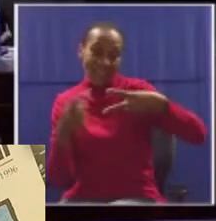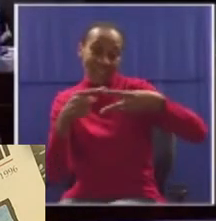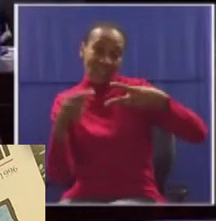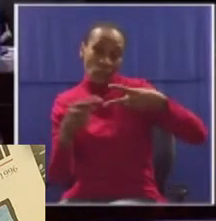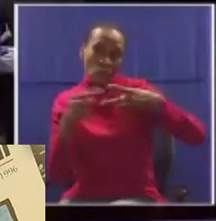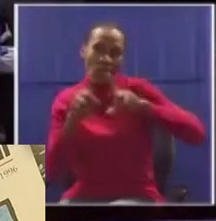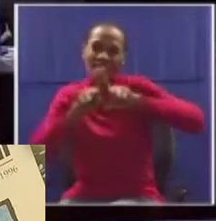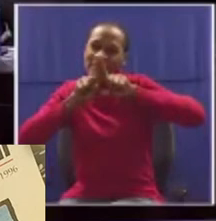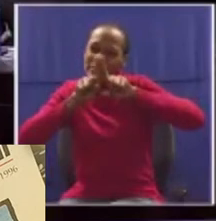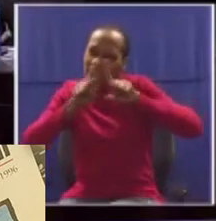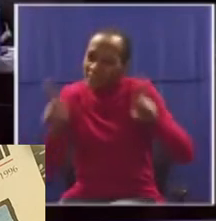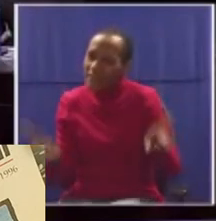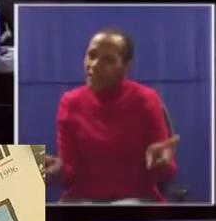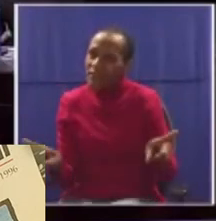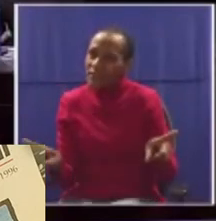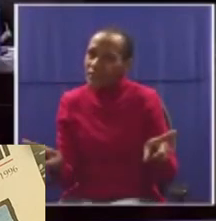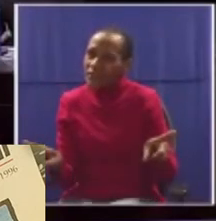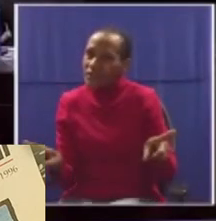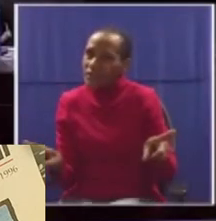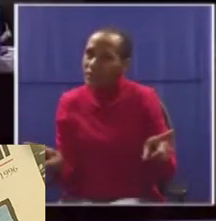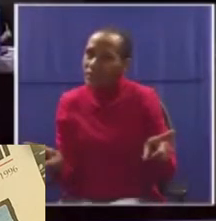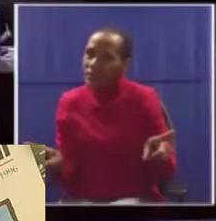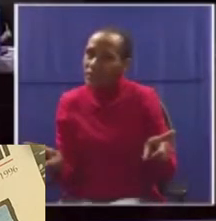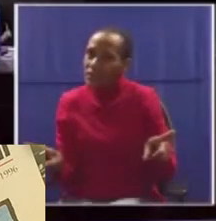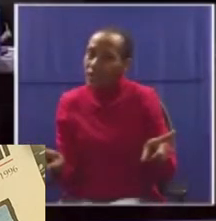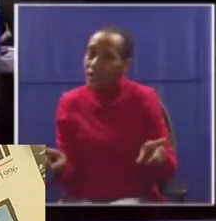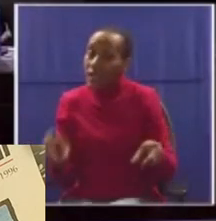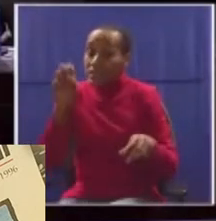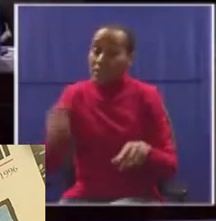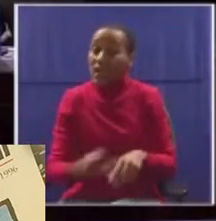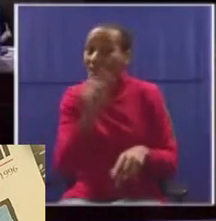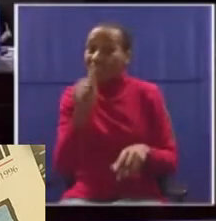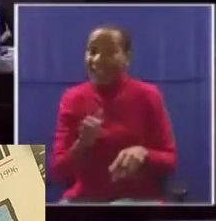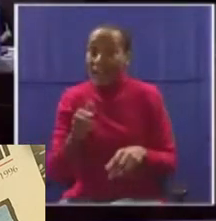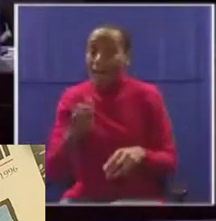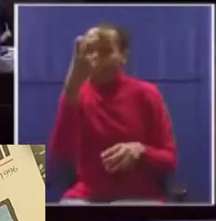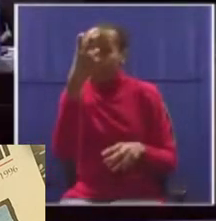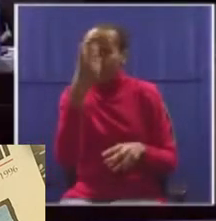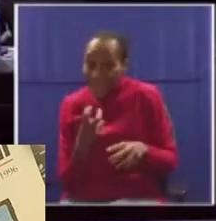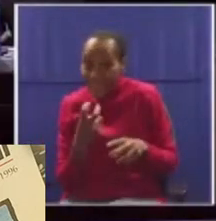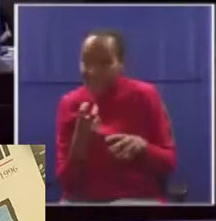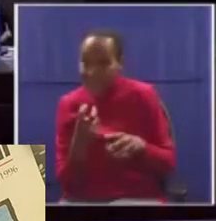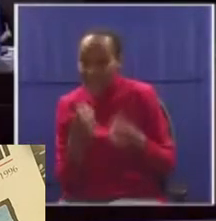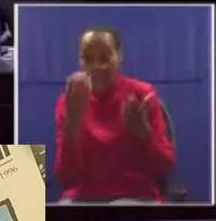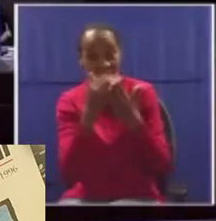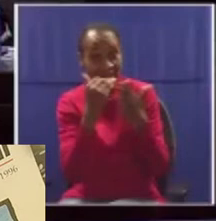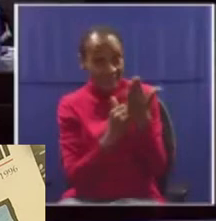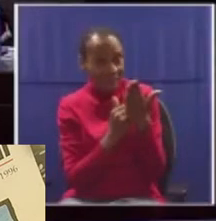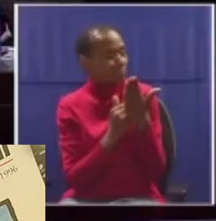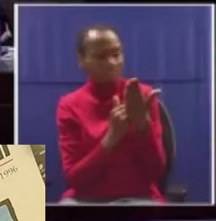does unfortunately South Africa is not blacklisted but graylisted that distinction is important